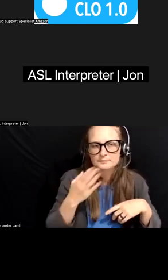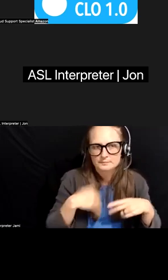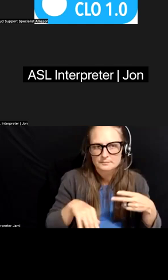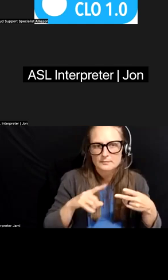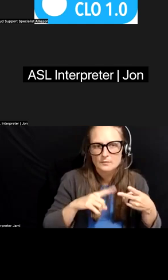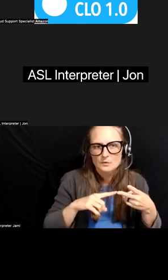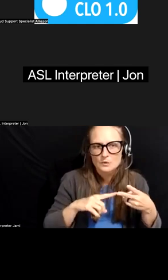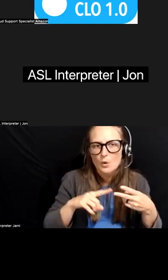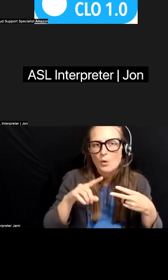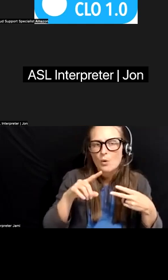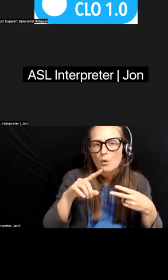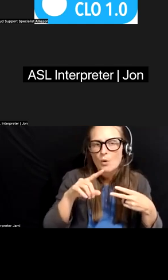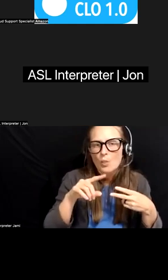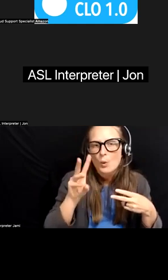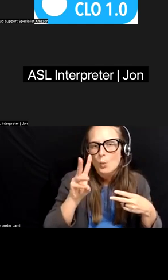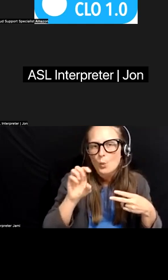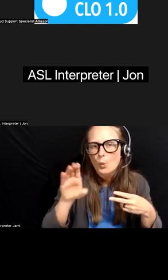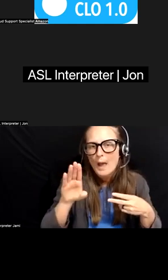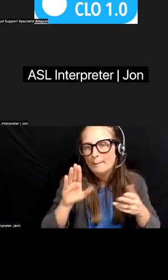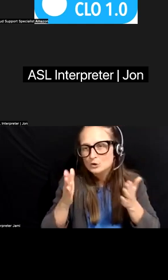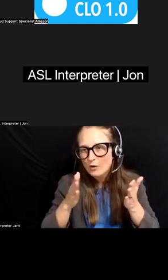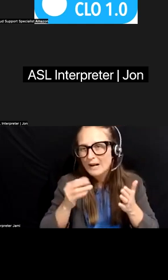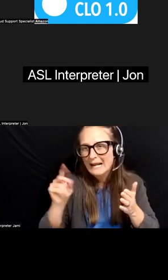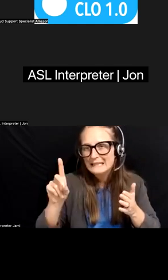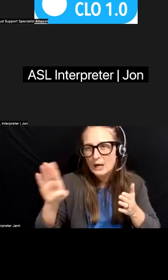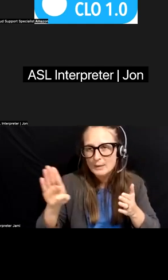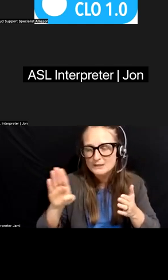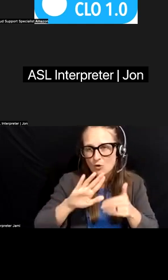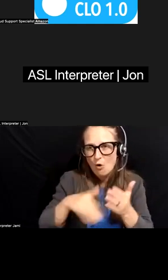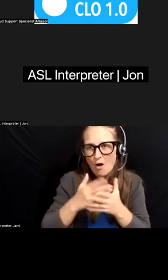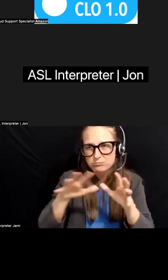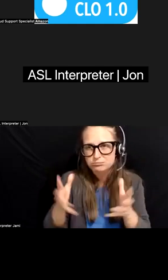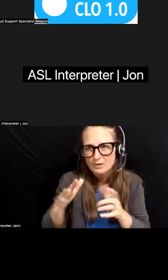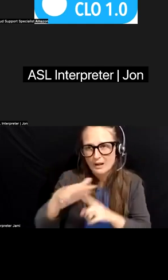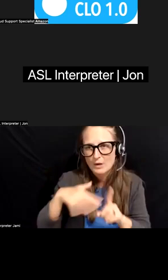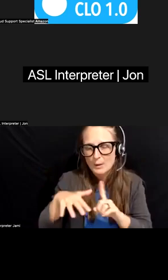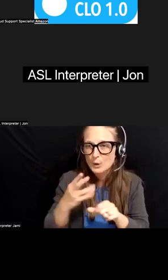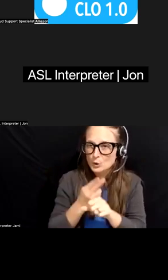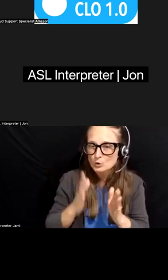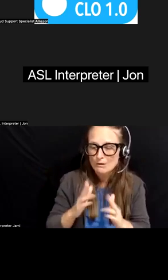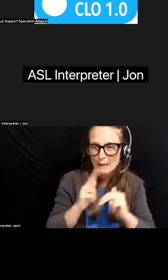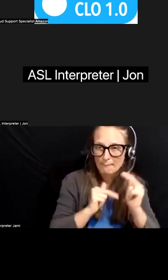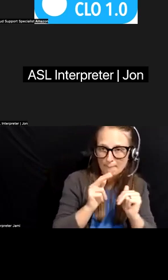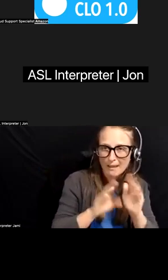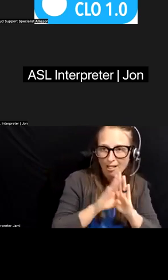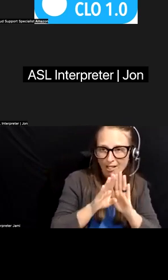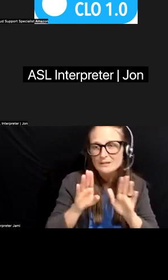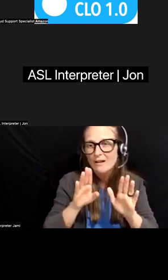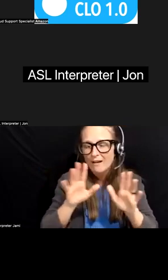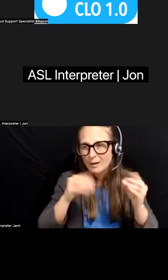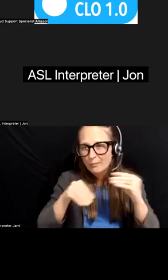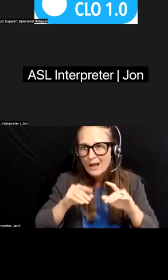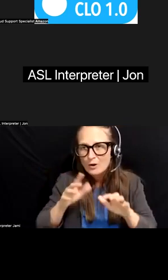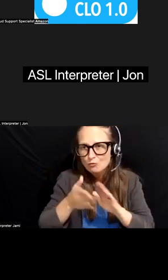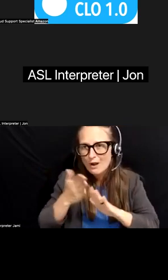A web server, and a database. All of this encapsulate the environment where users can build, compile, and run their programs